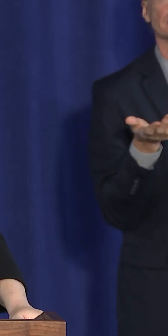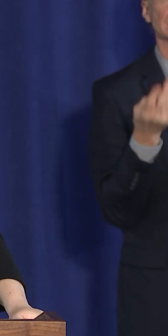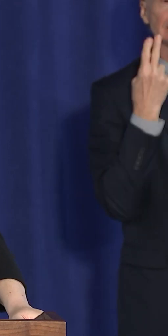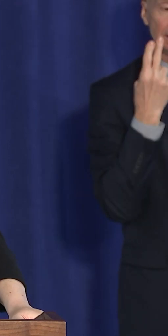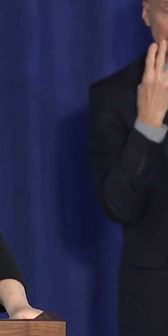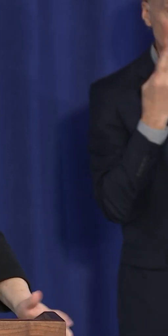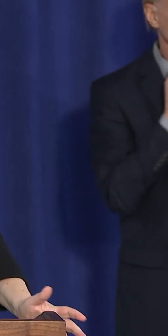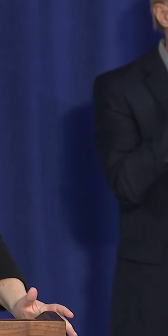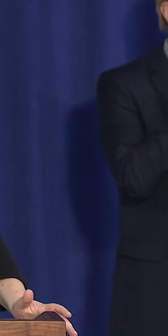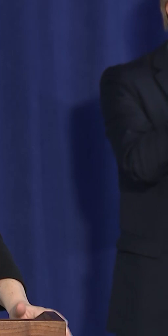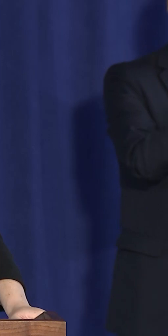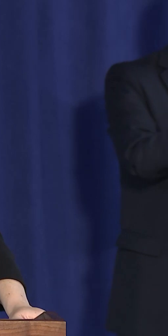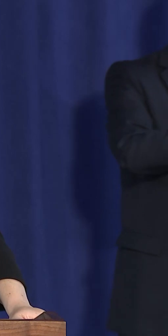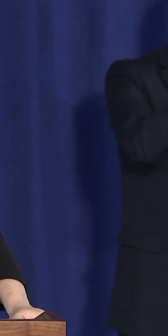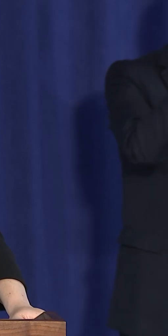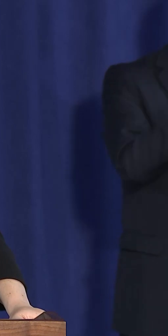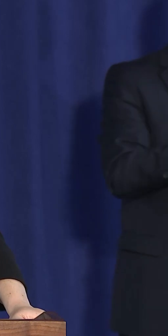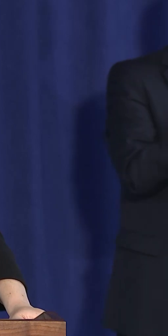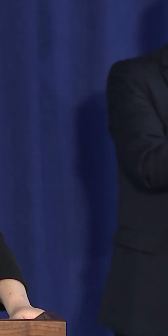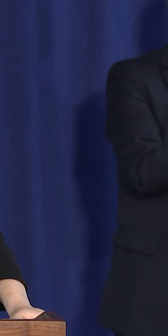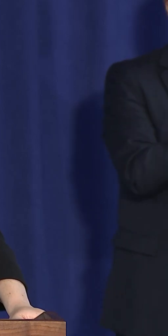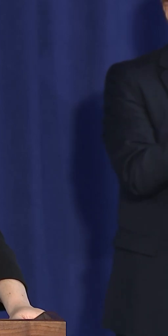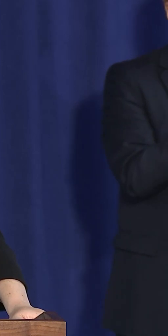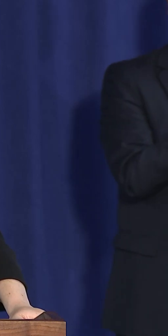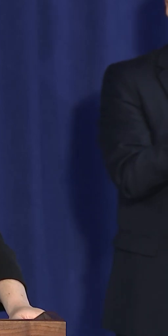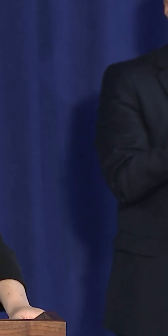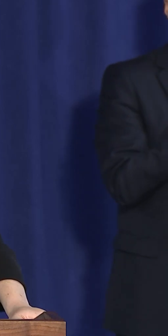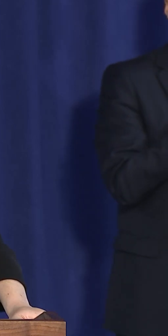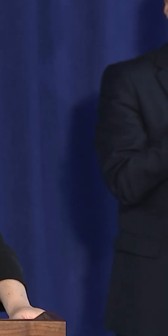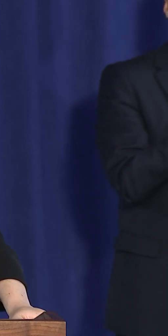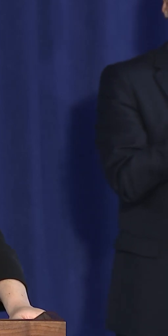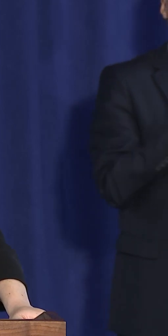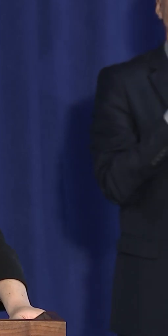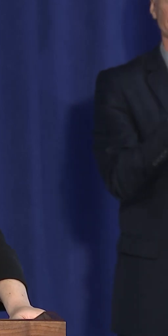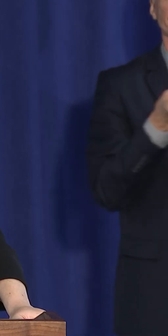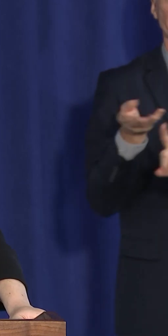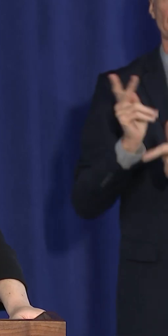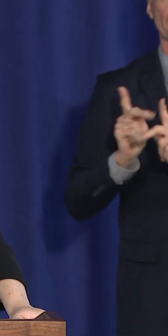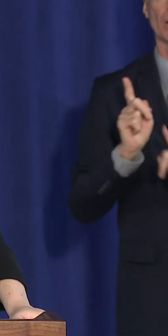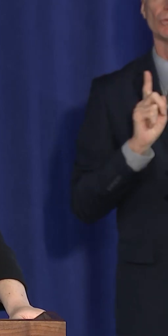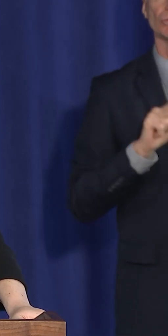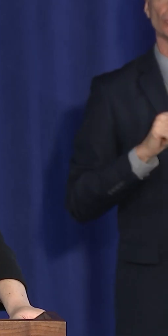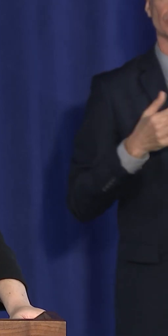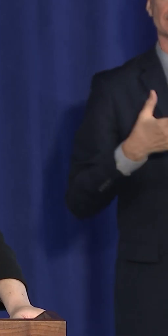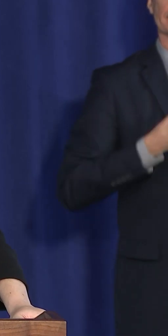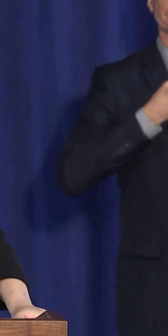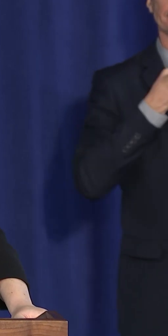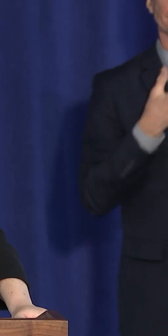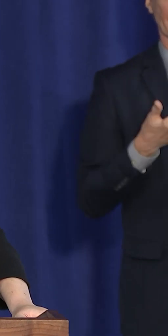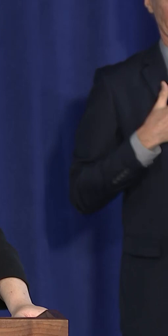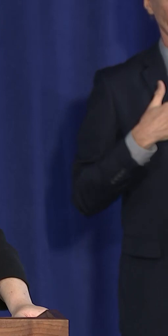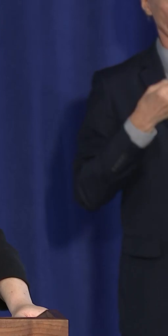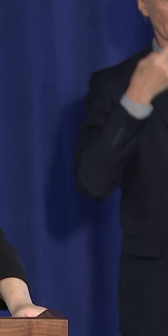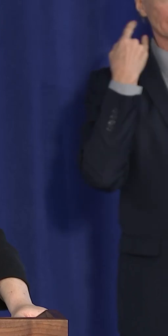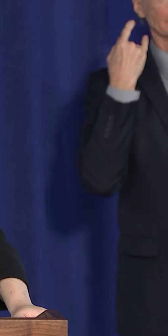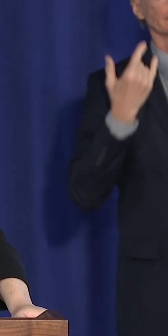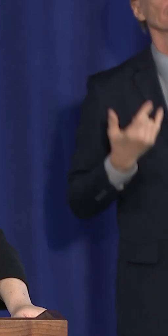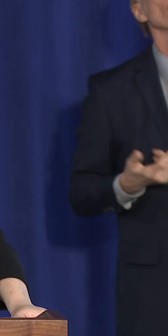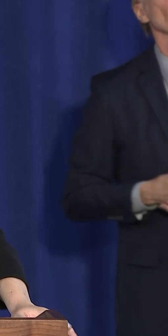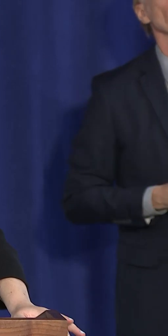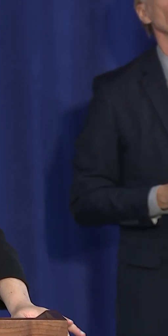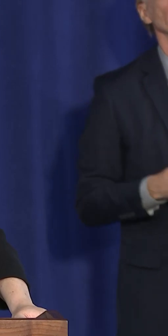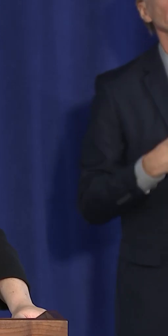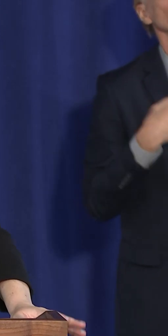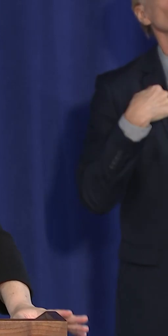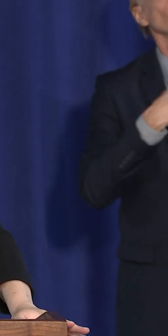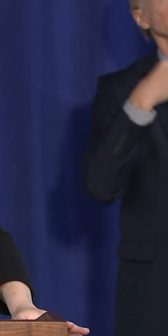where the need is high and where people have them. And so we did a lot of work to really make sure that all aldermen